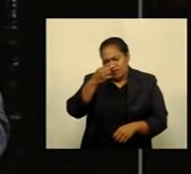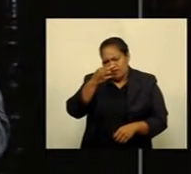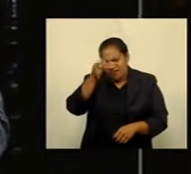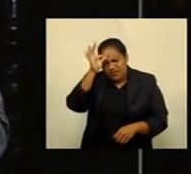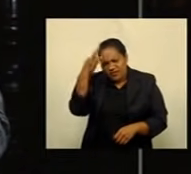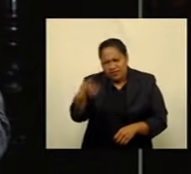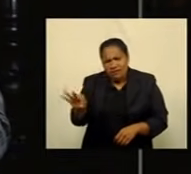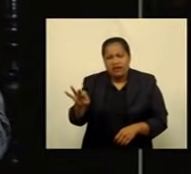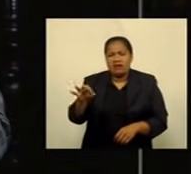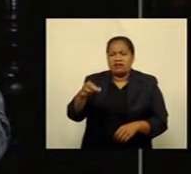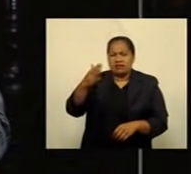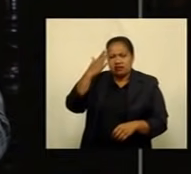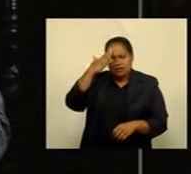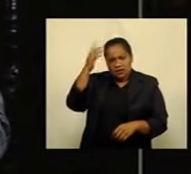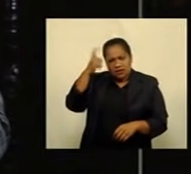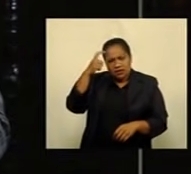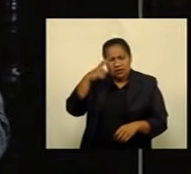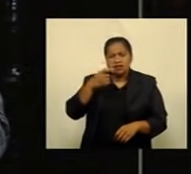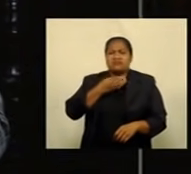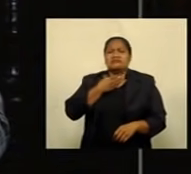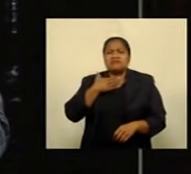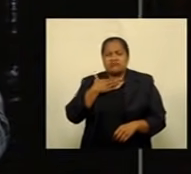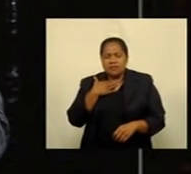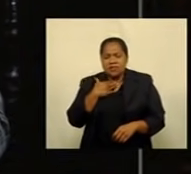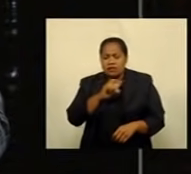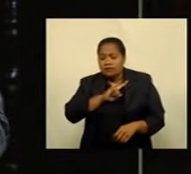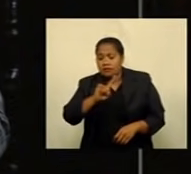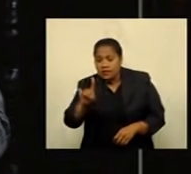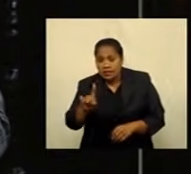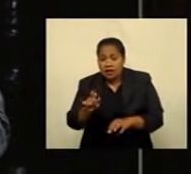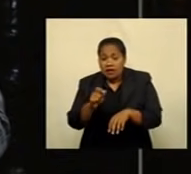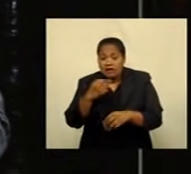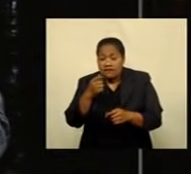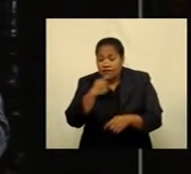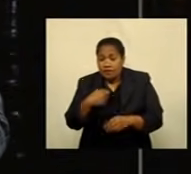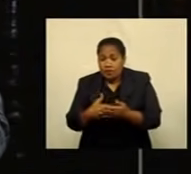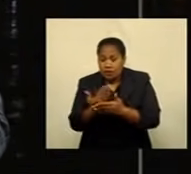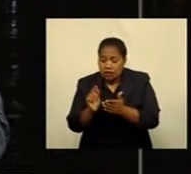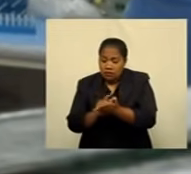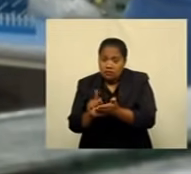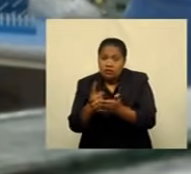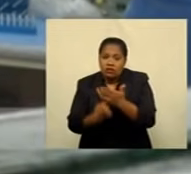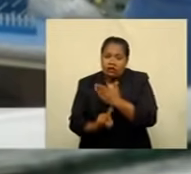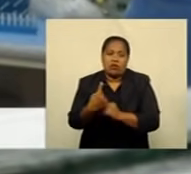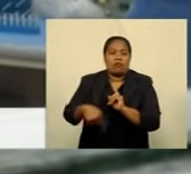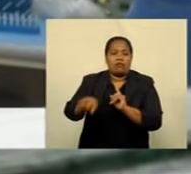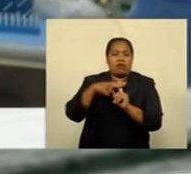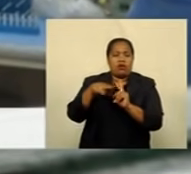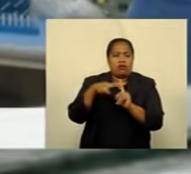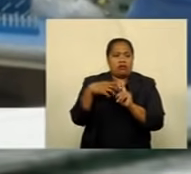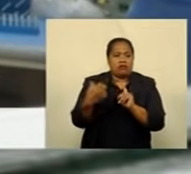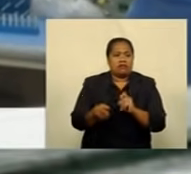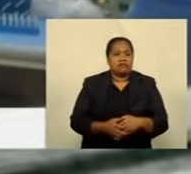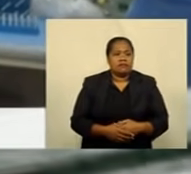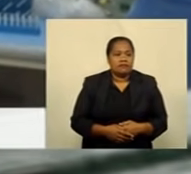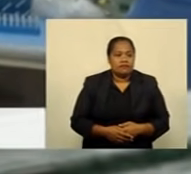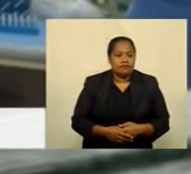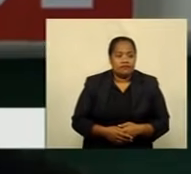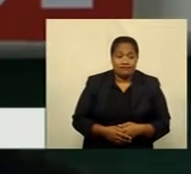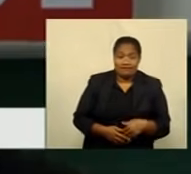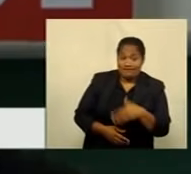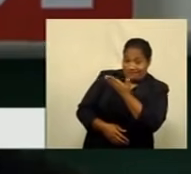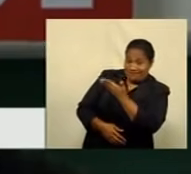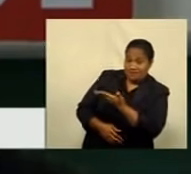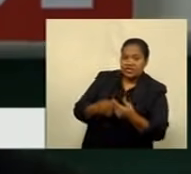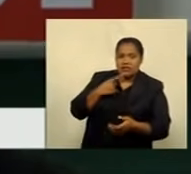throat. However, a few days later, she tested positive for the virus. Pranita Prakash reports. Neha Kumar says processing the news